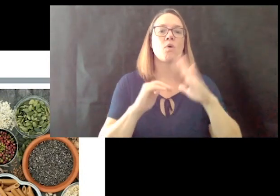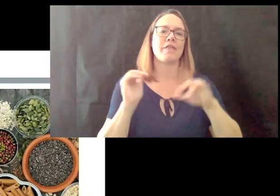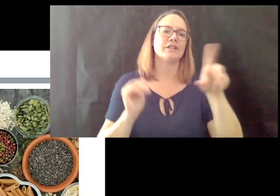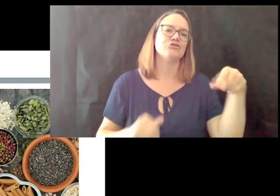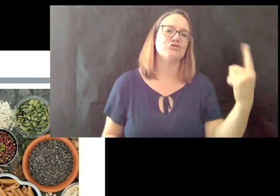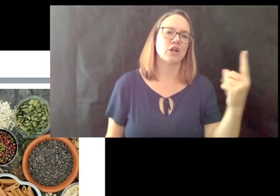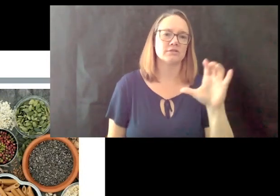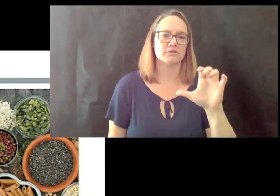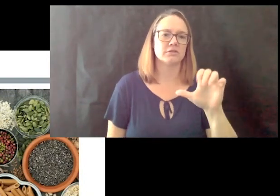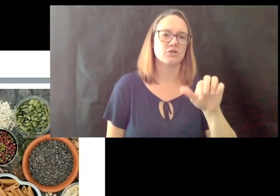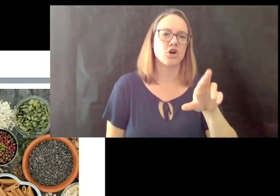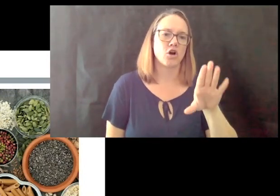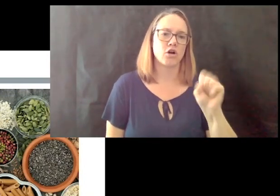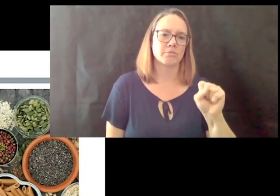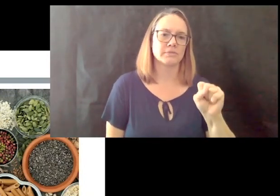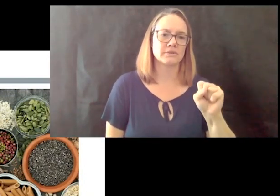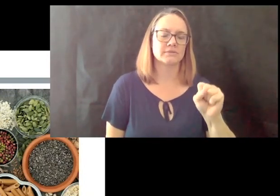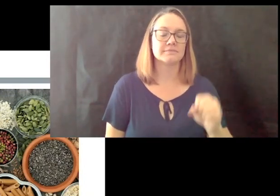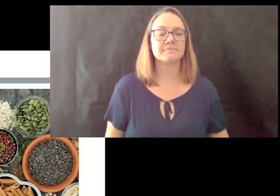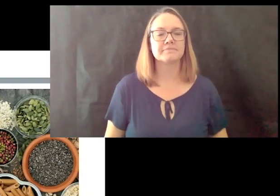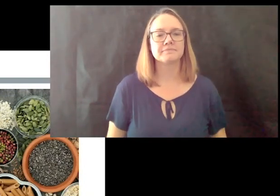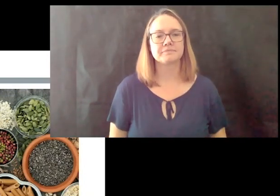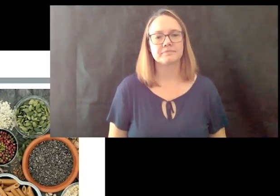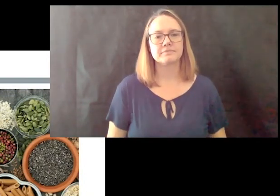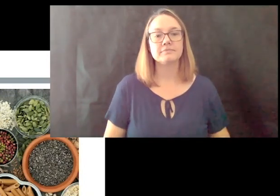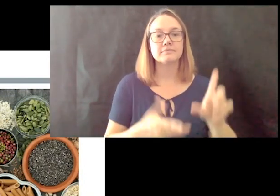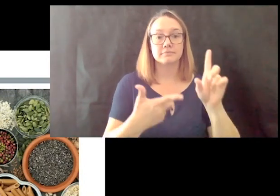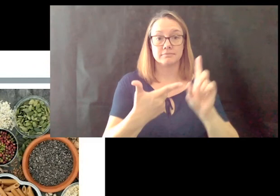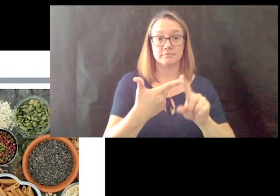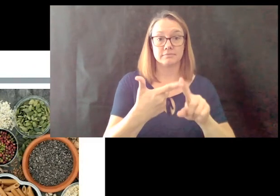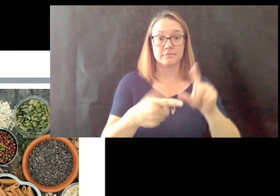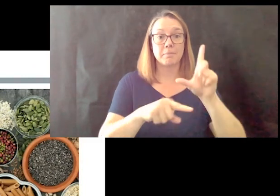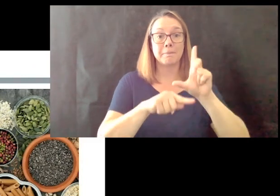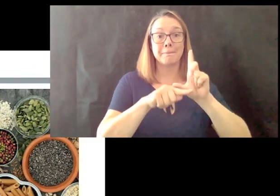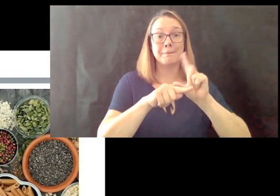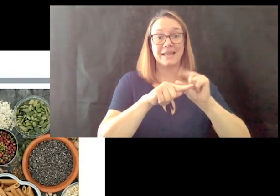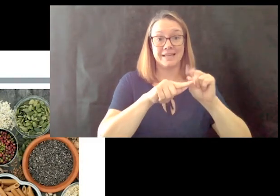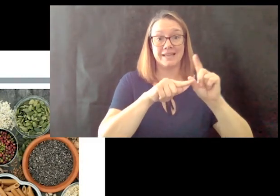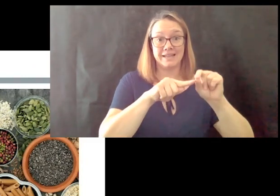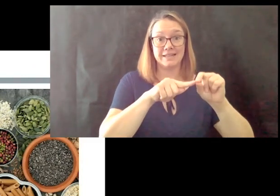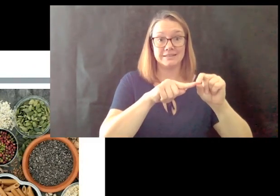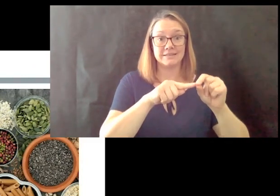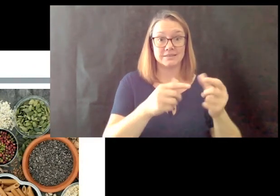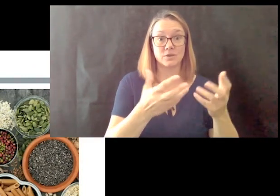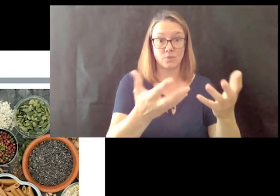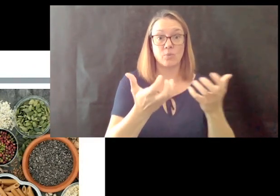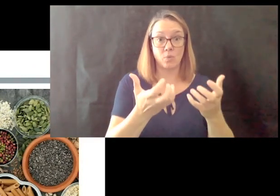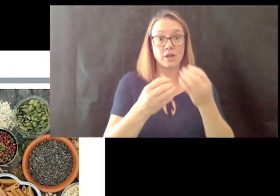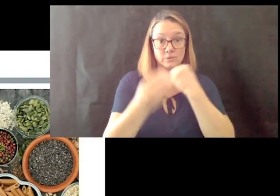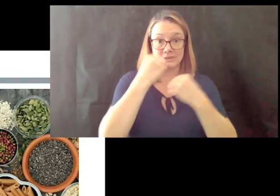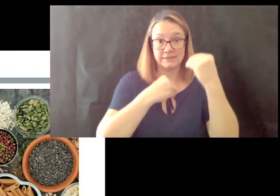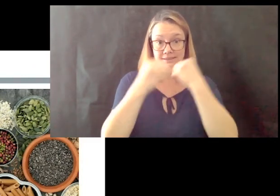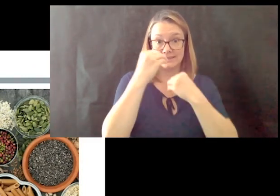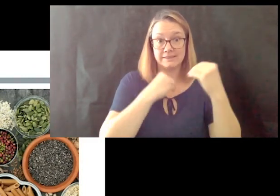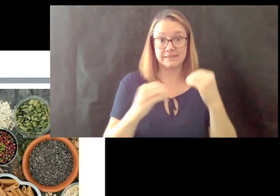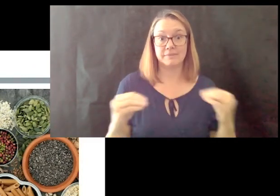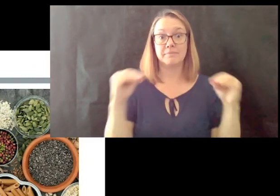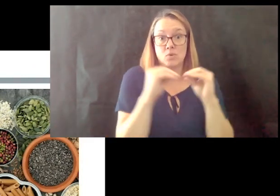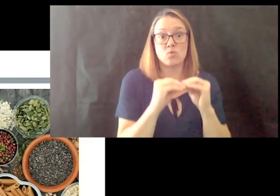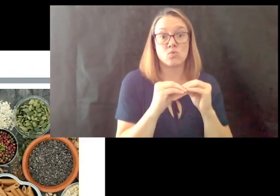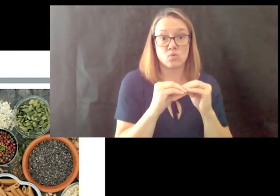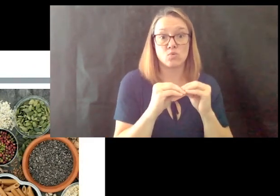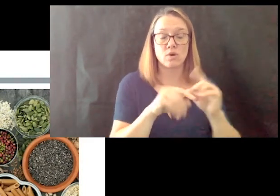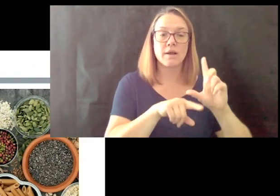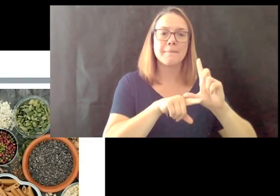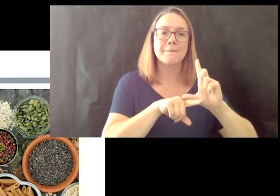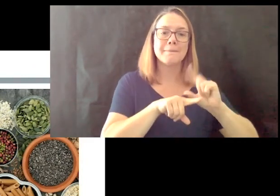much more than just the carbohydrates. Beans are number 2 on the list of carbs we're going to want to maximize. And